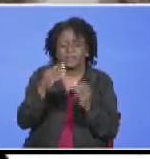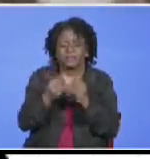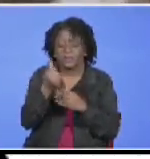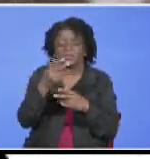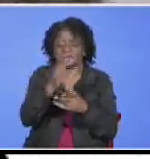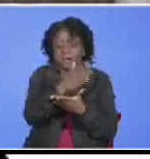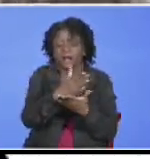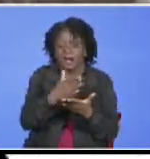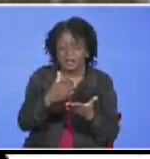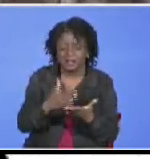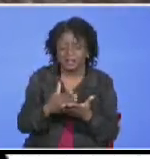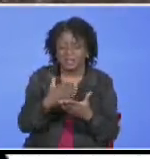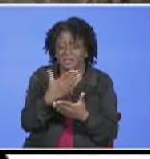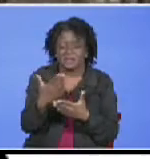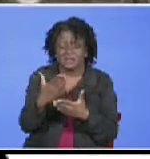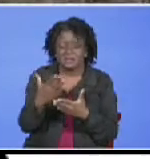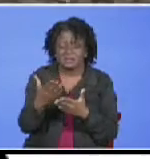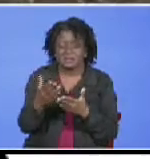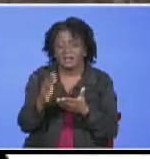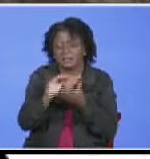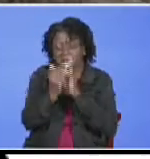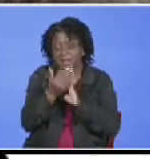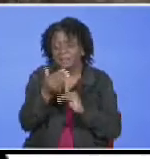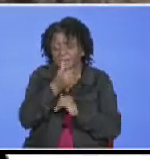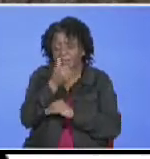part, things are getting a little better.